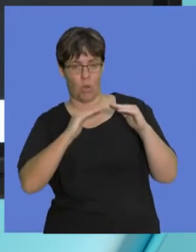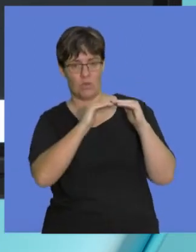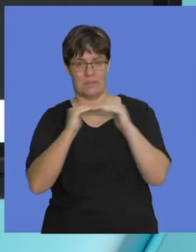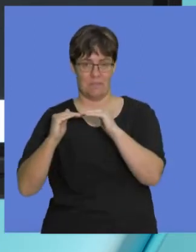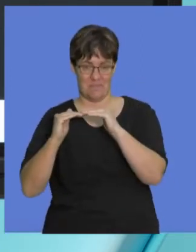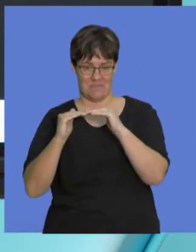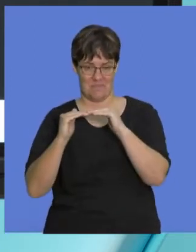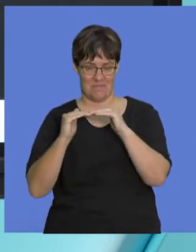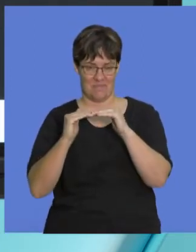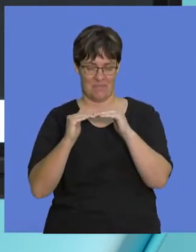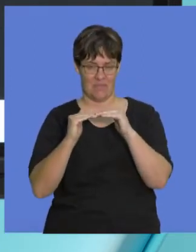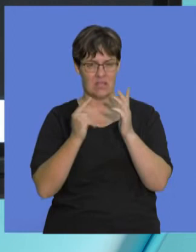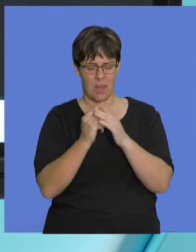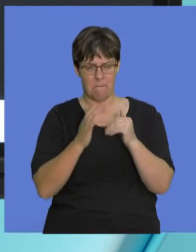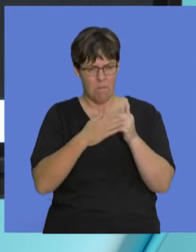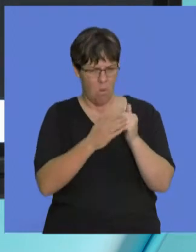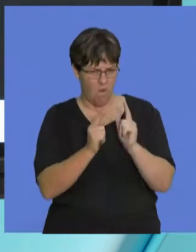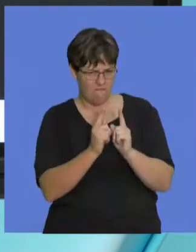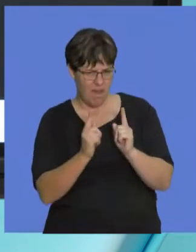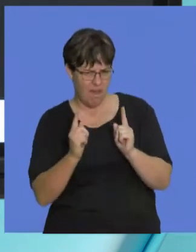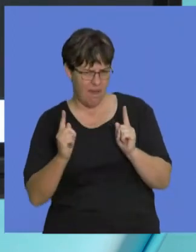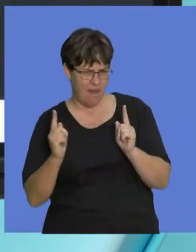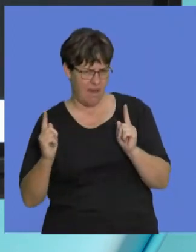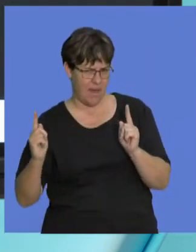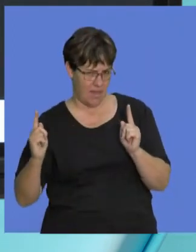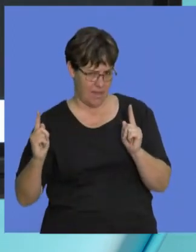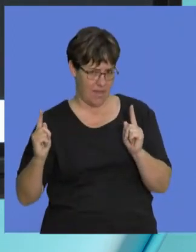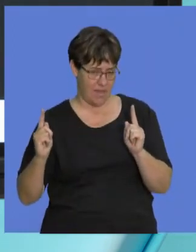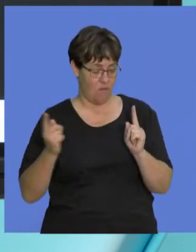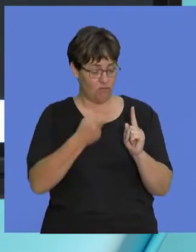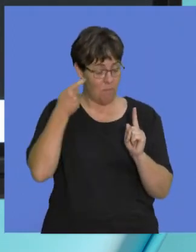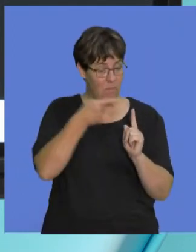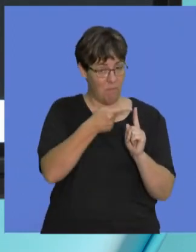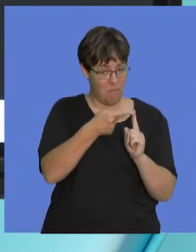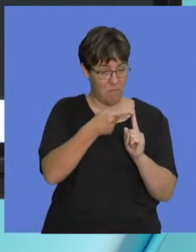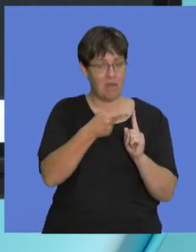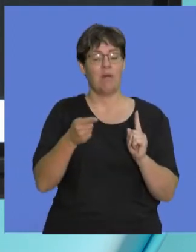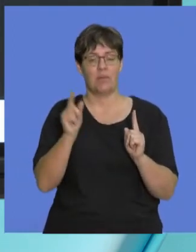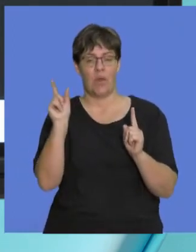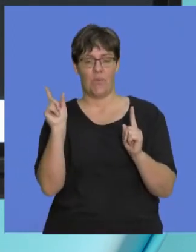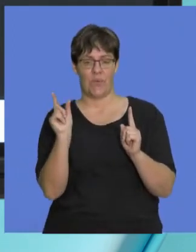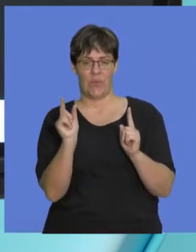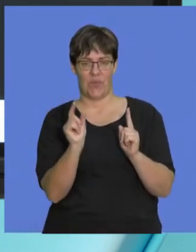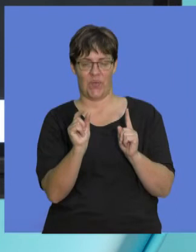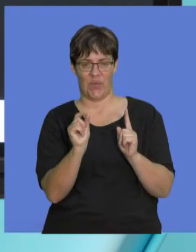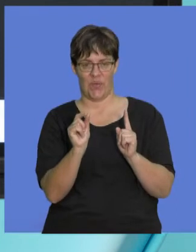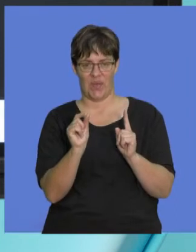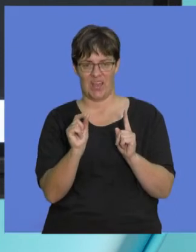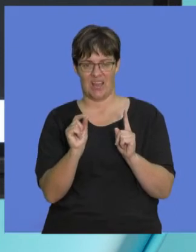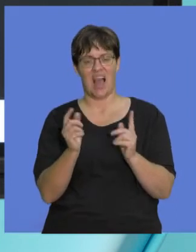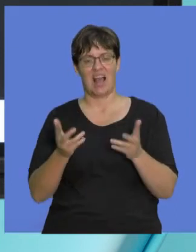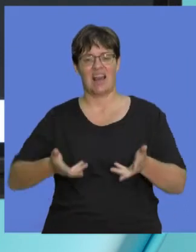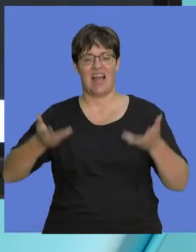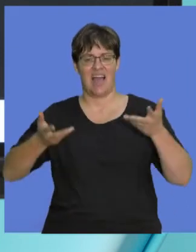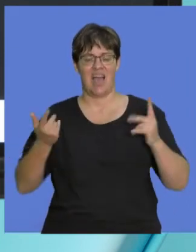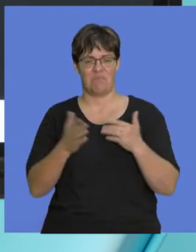we're seeing that, okay, the further away we move from the surface of the charge, the smaller the magnitude of